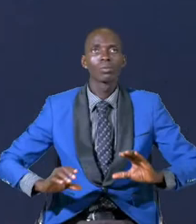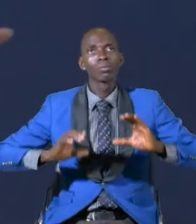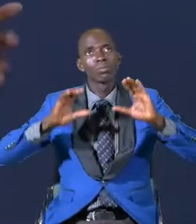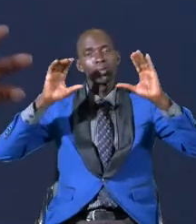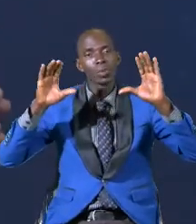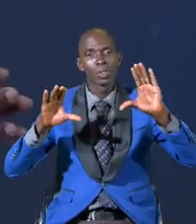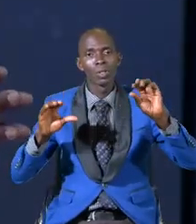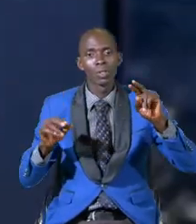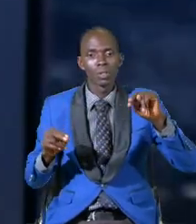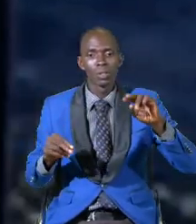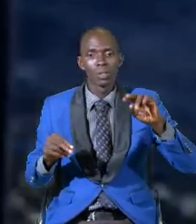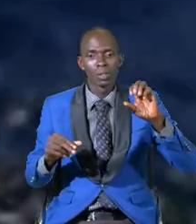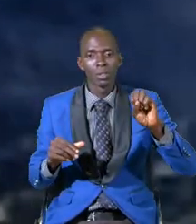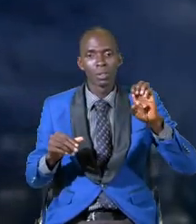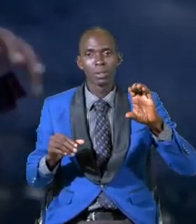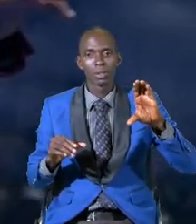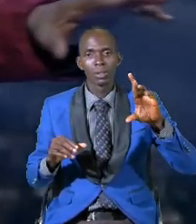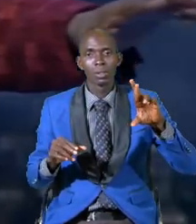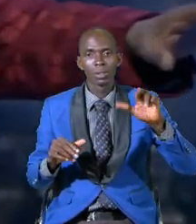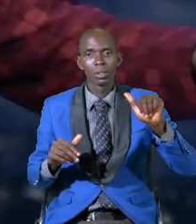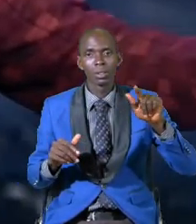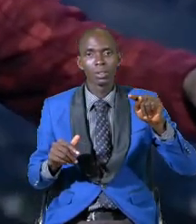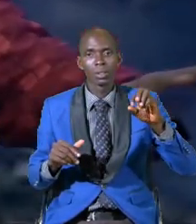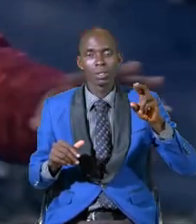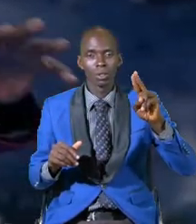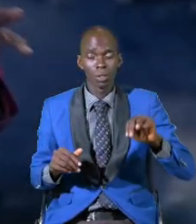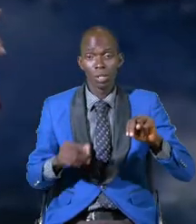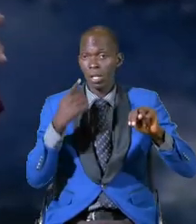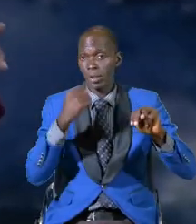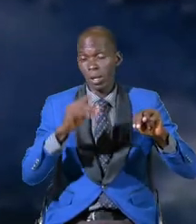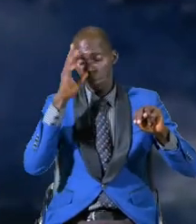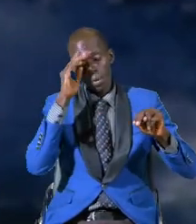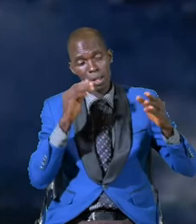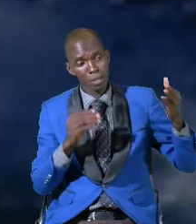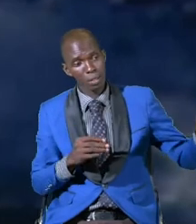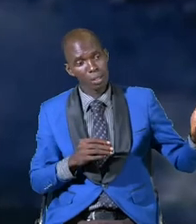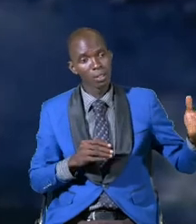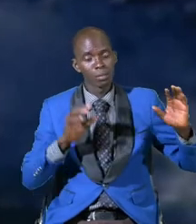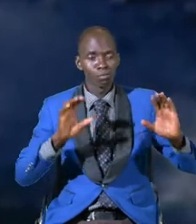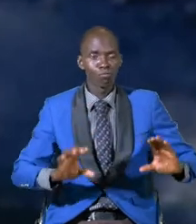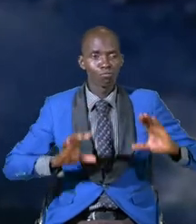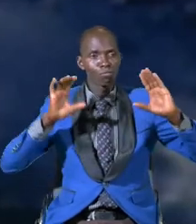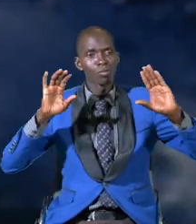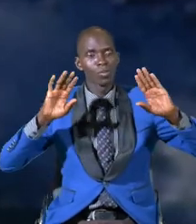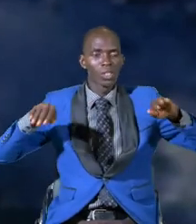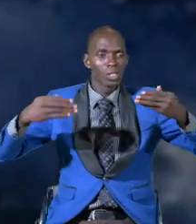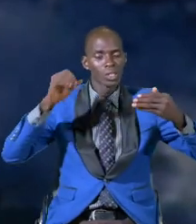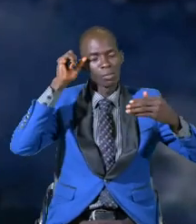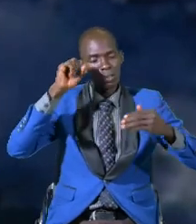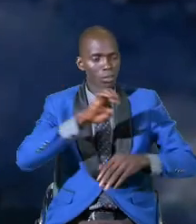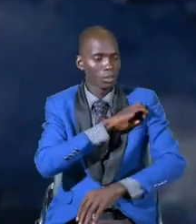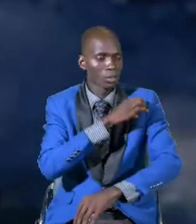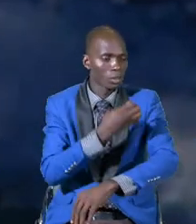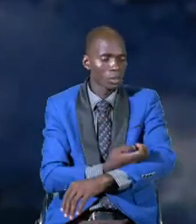have consecration. The man of the world consecrates his energy, his brain, his thoughts,